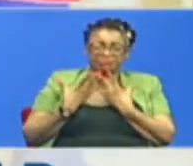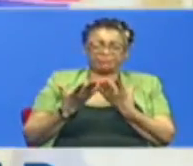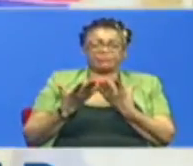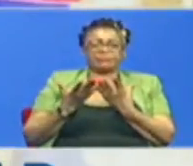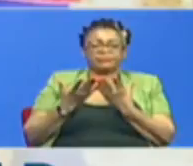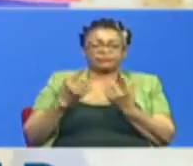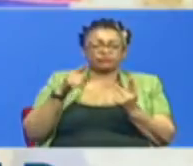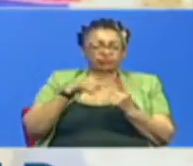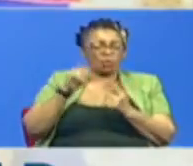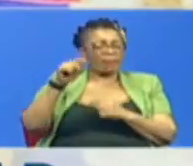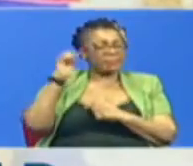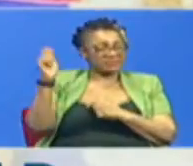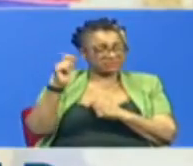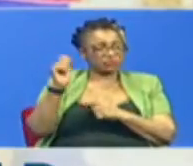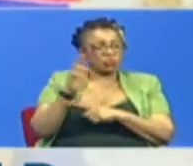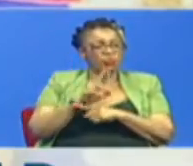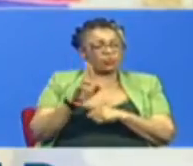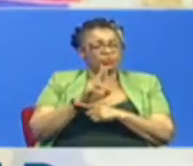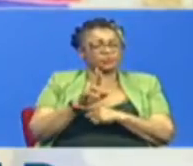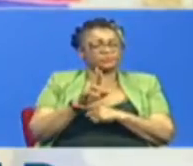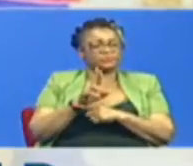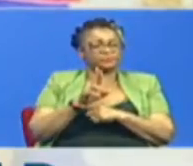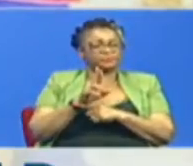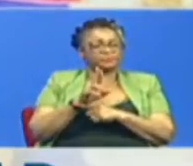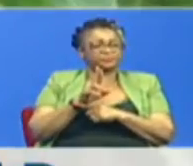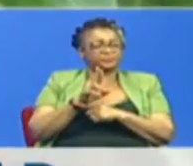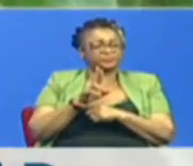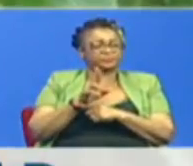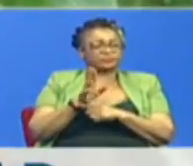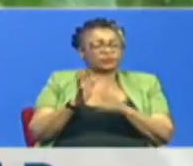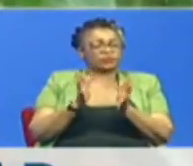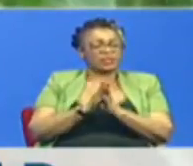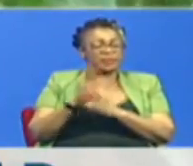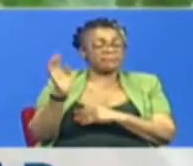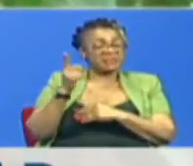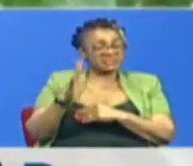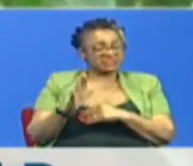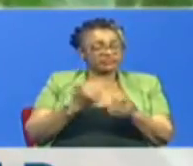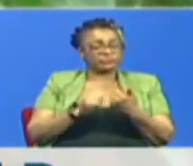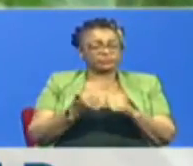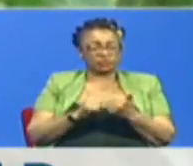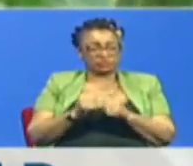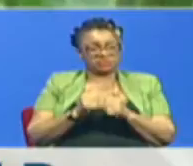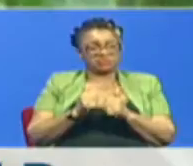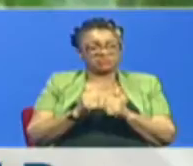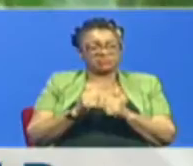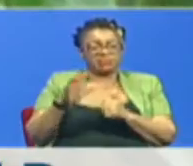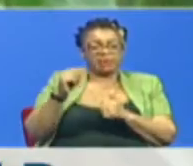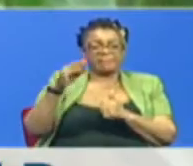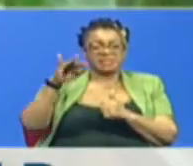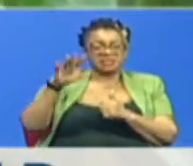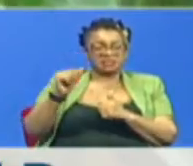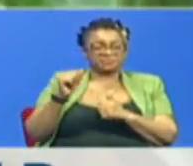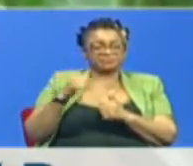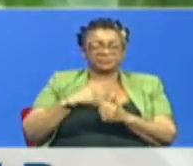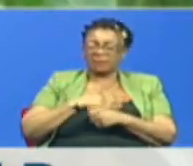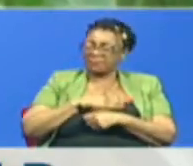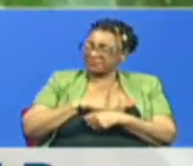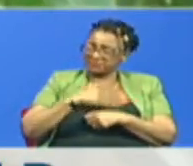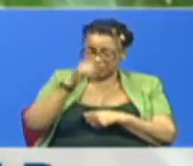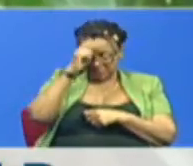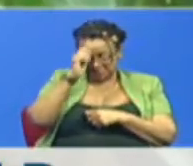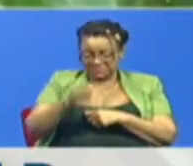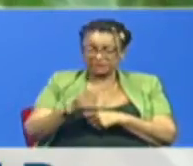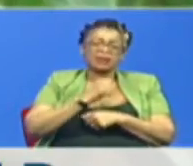Uhuru Kenyatta na Minister of Sports Amina Mohamed, na waheshimu sana na